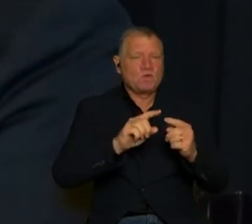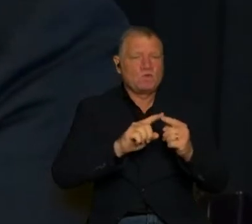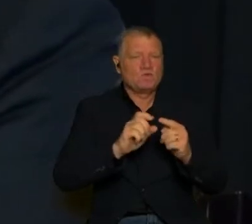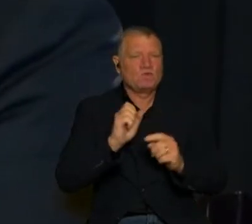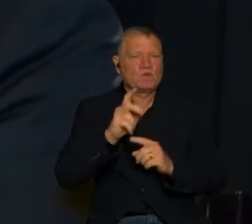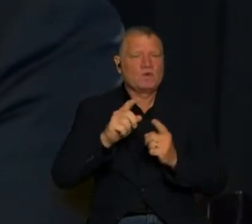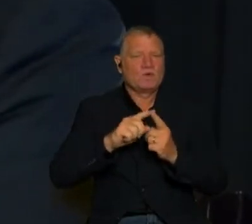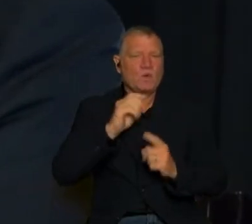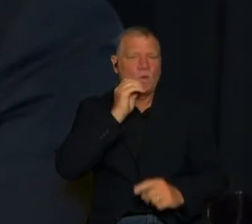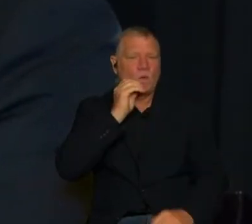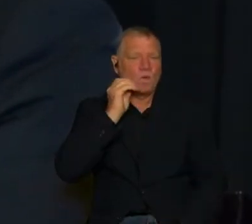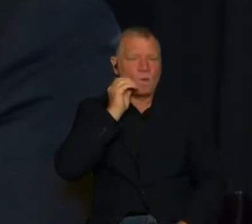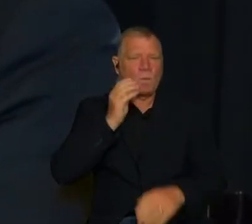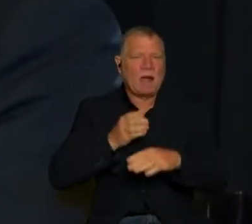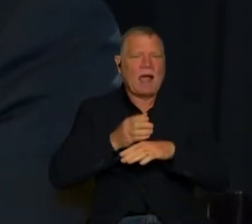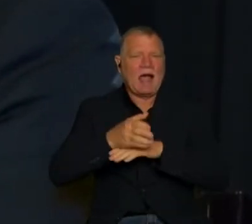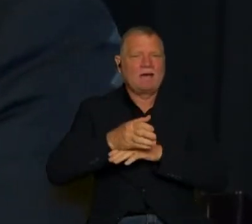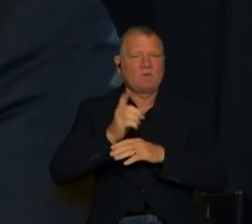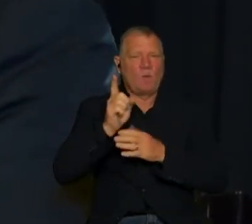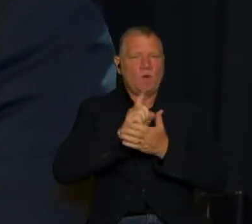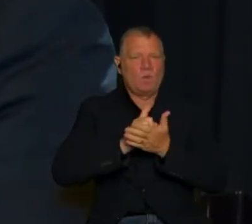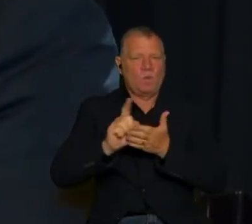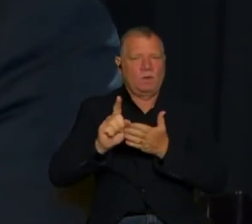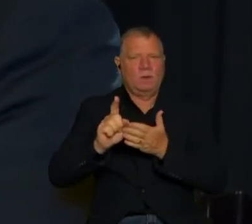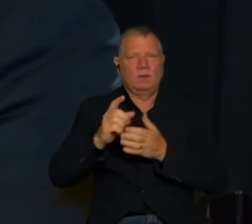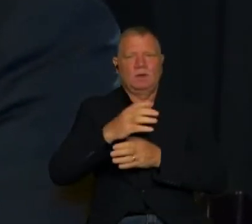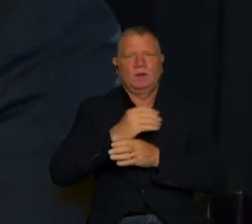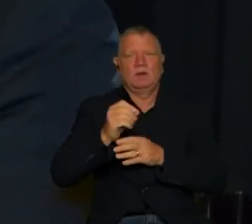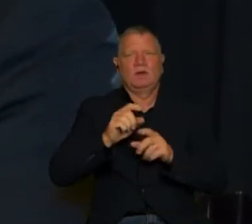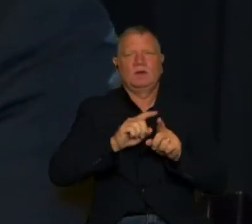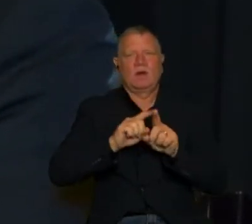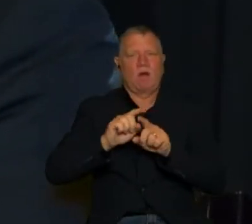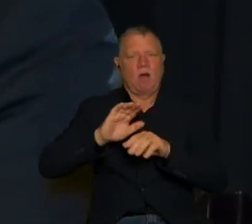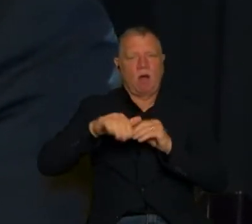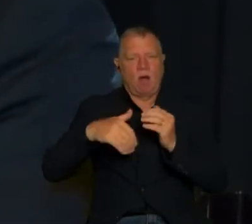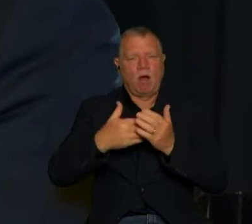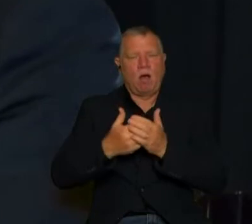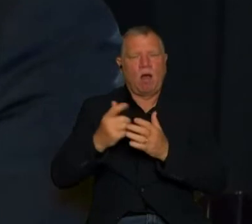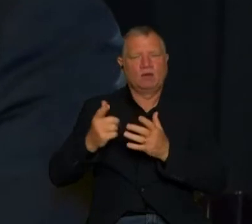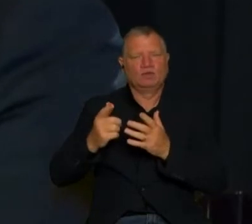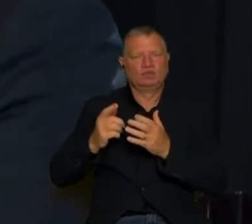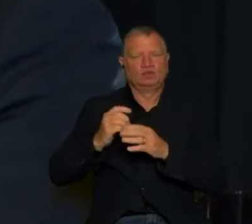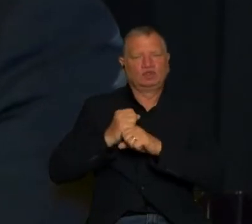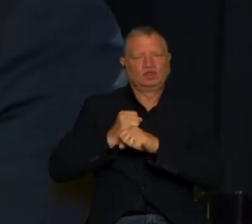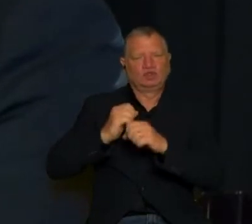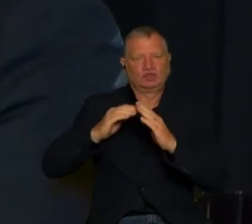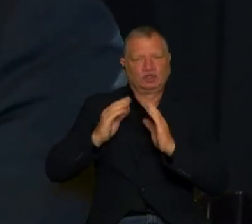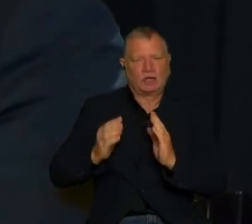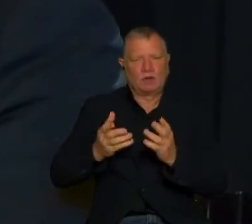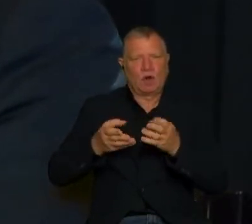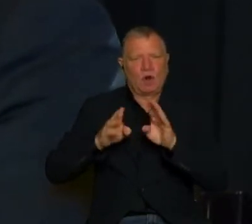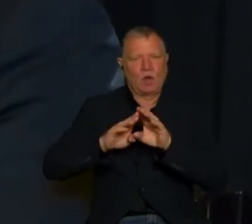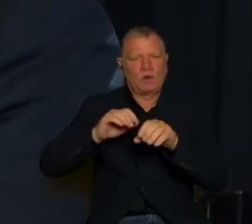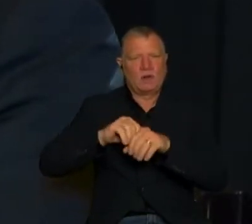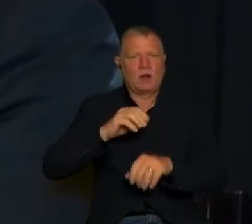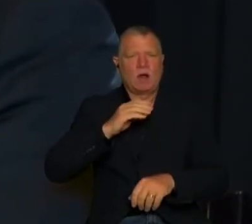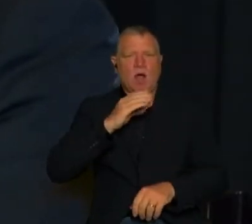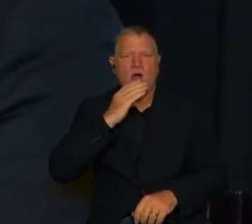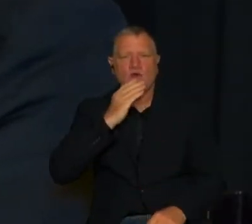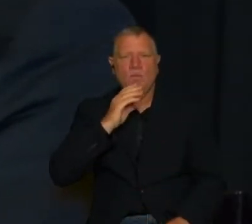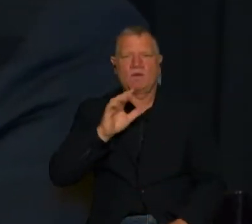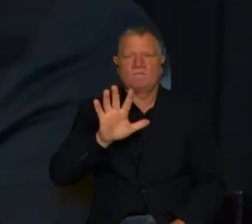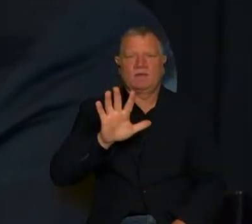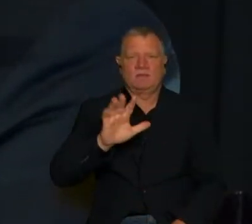return home after the first week, and all shelters were closed by October 5th.